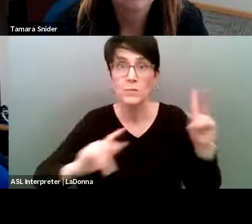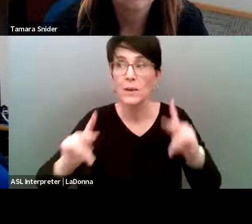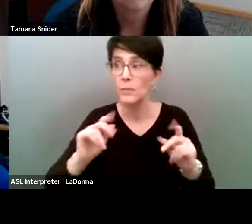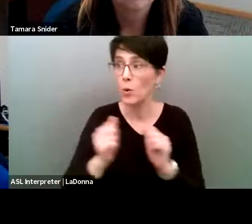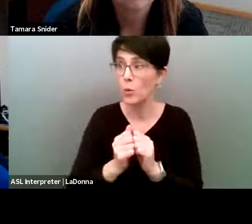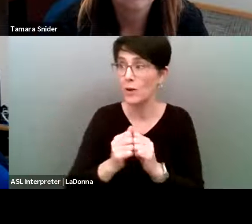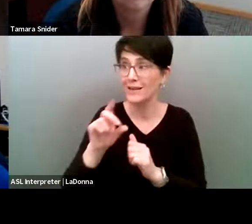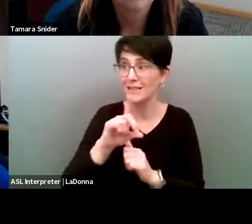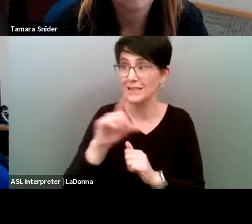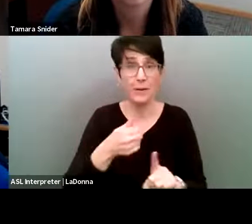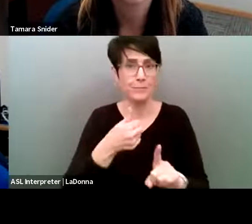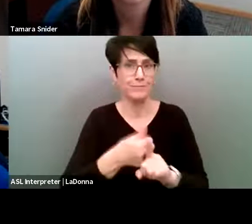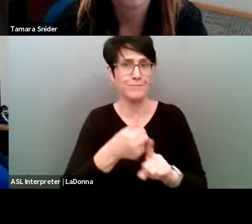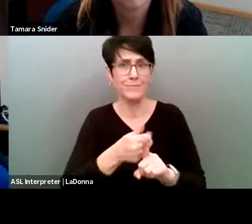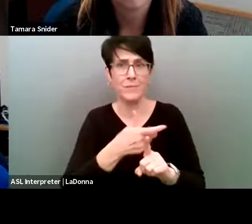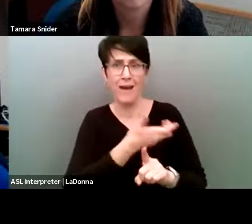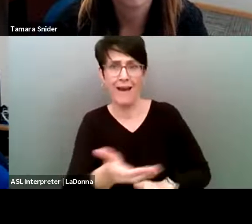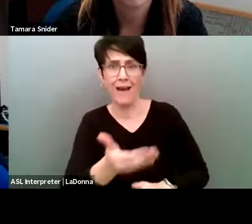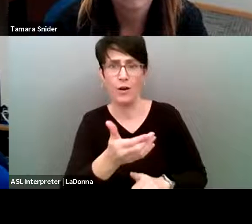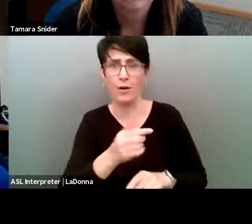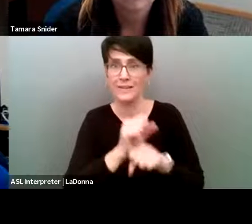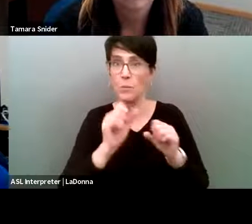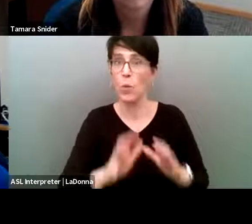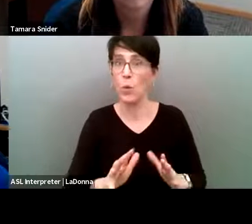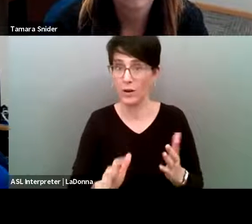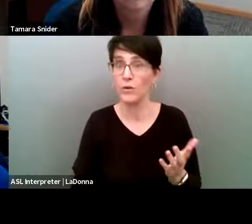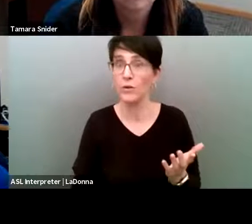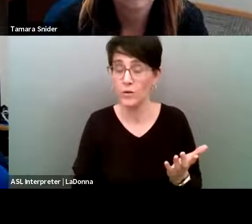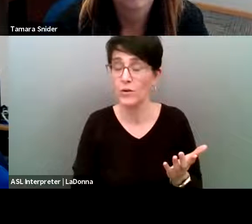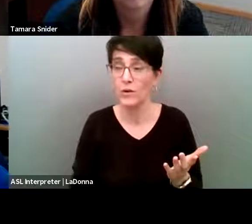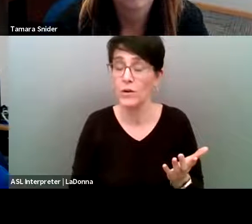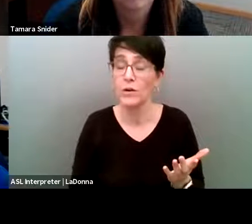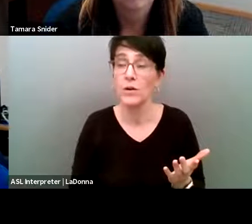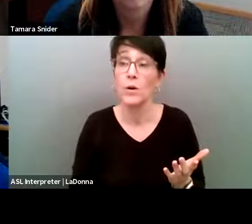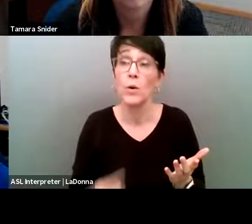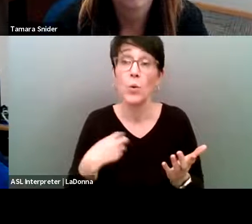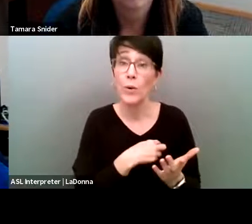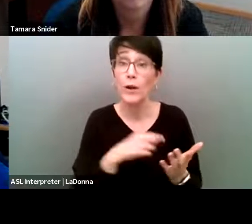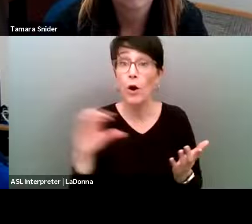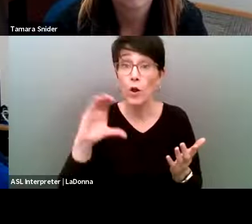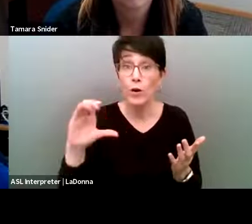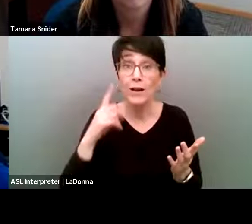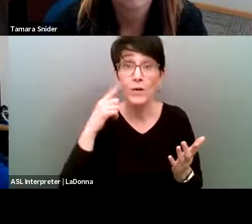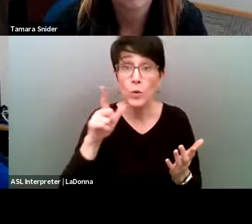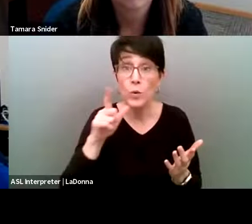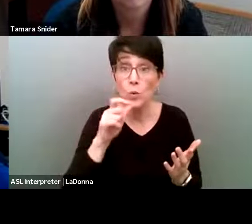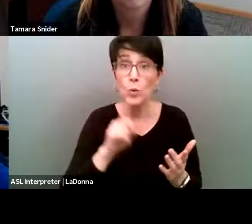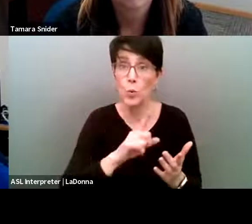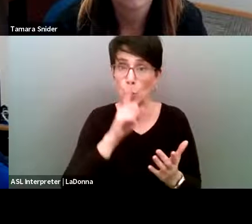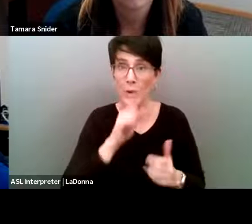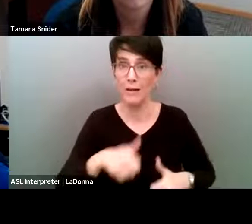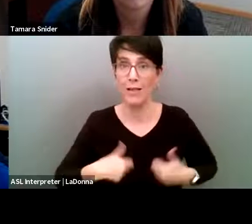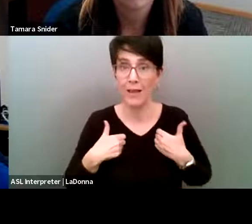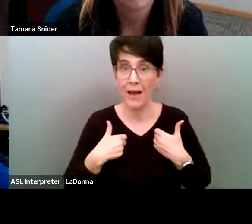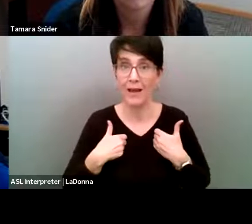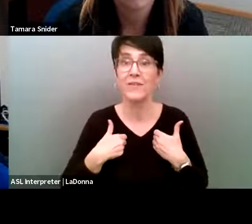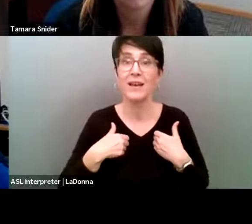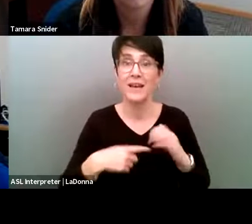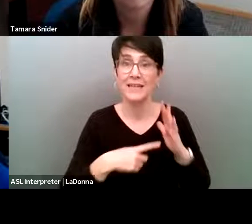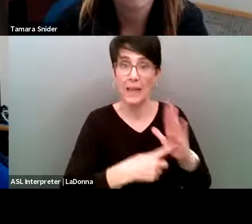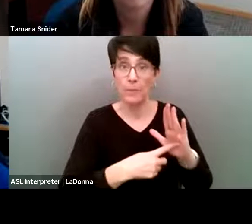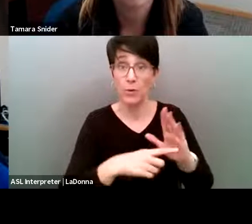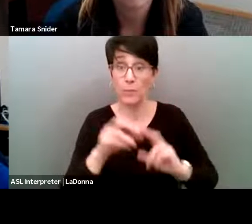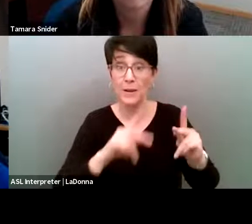as employees. And so what we are looking for are real life examples of people with